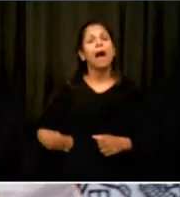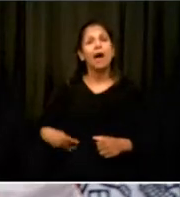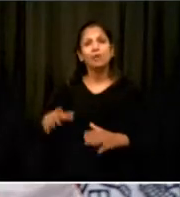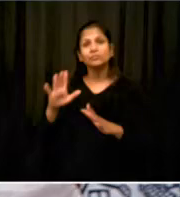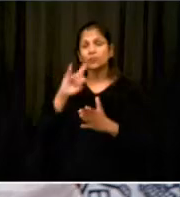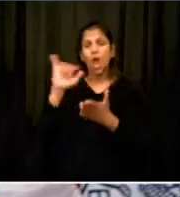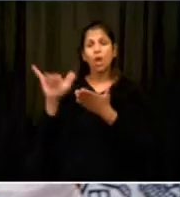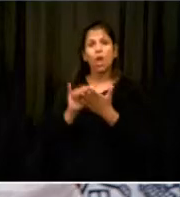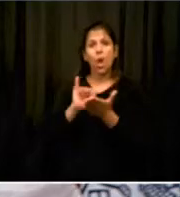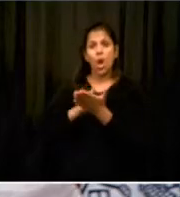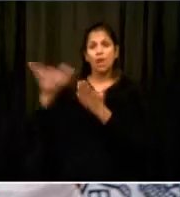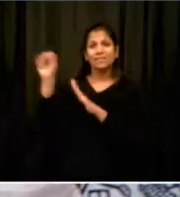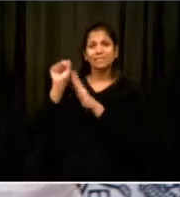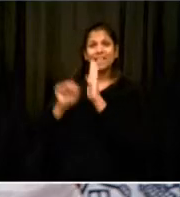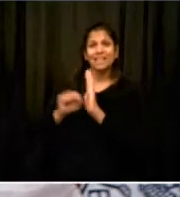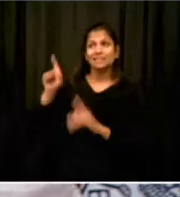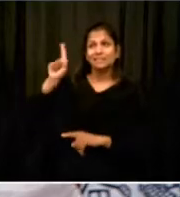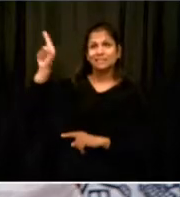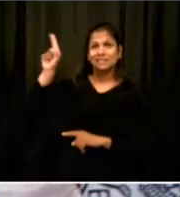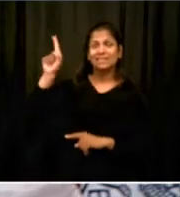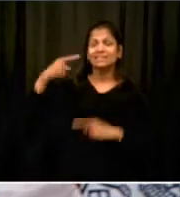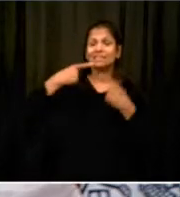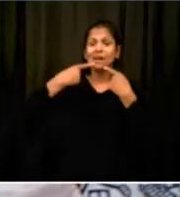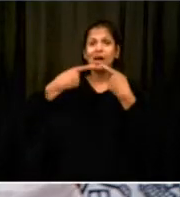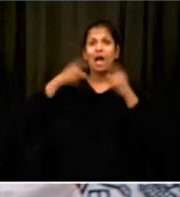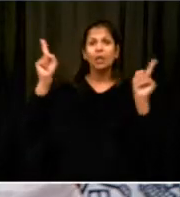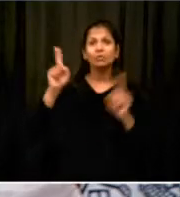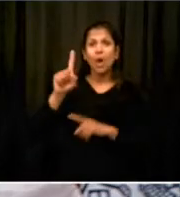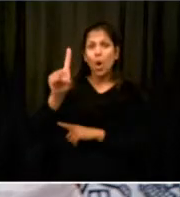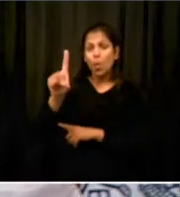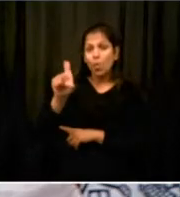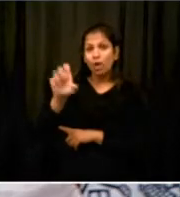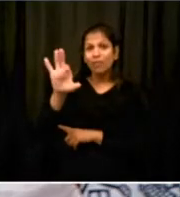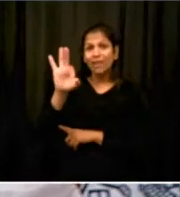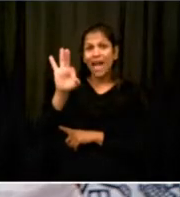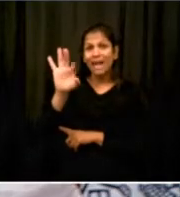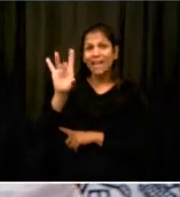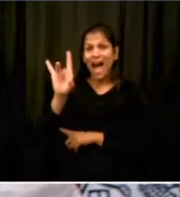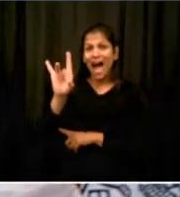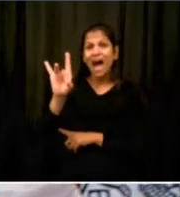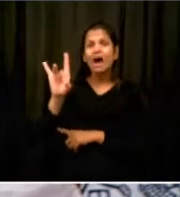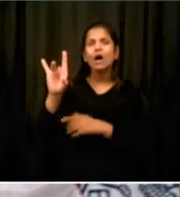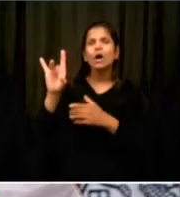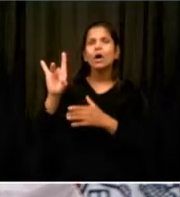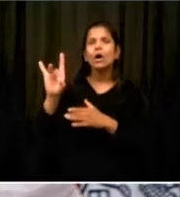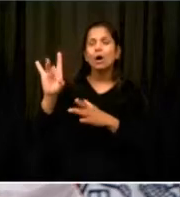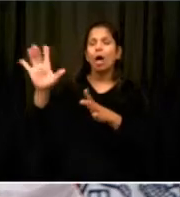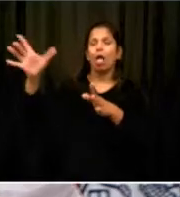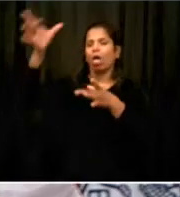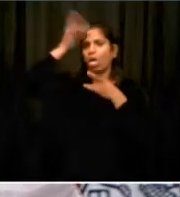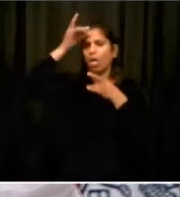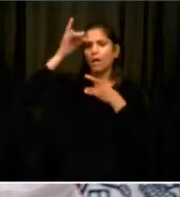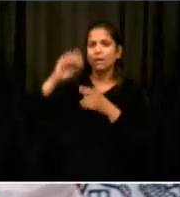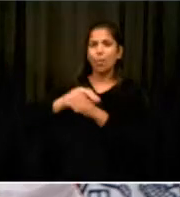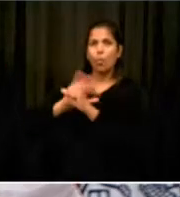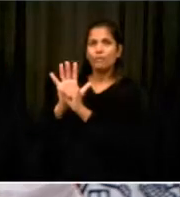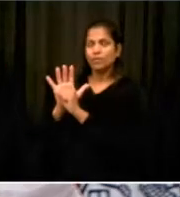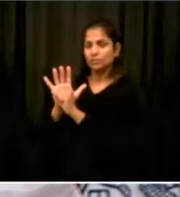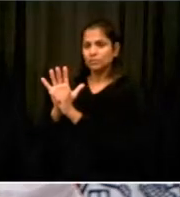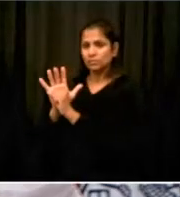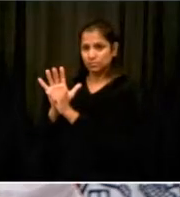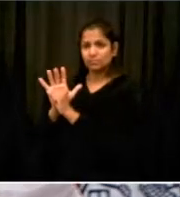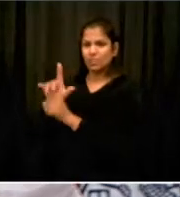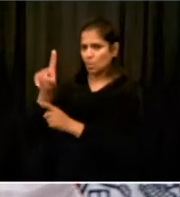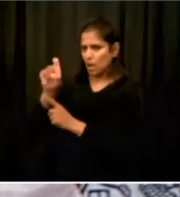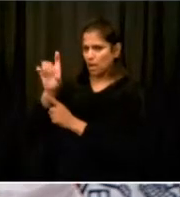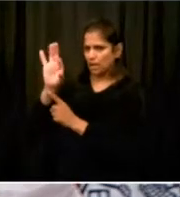at 1% to 2% in citywide testing now for many weeks. So clearly the big picture is positive